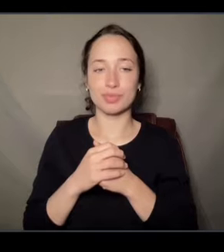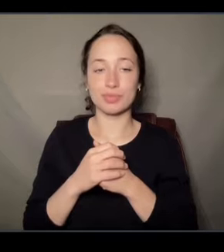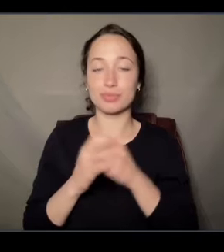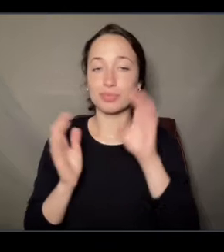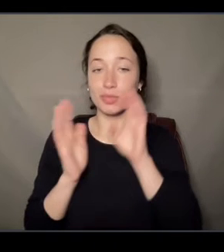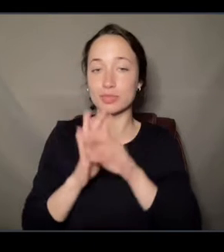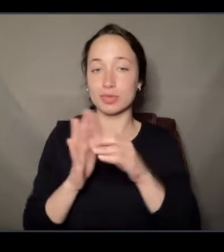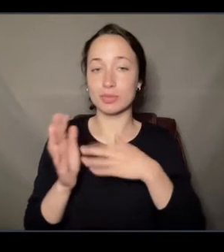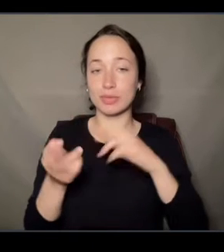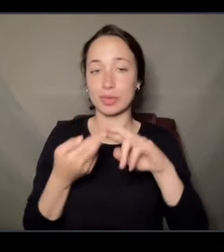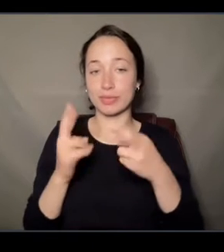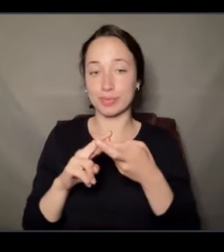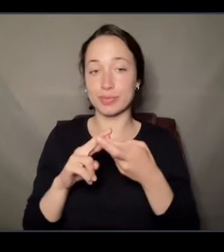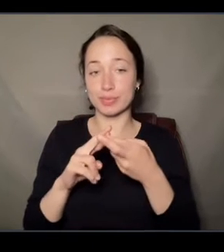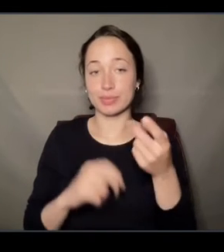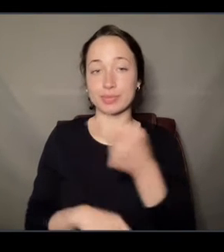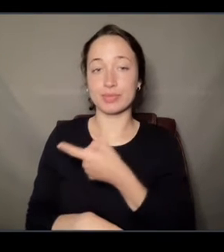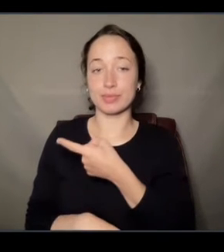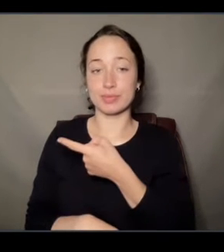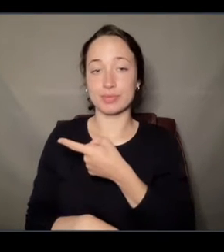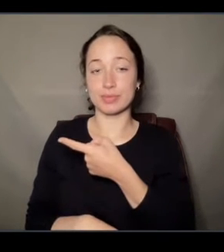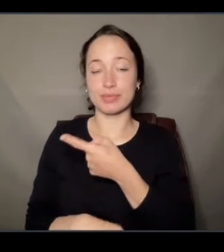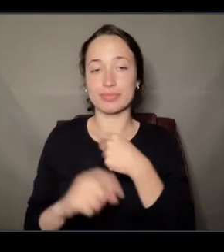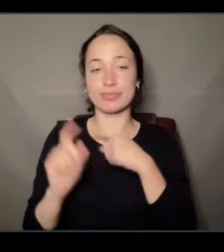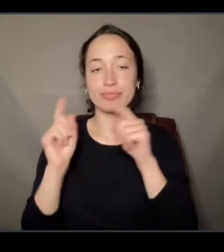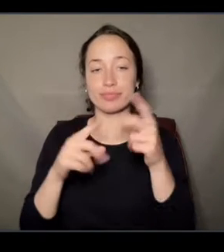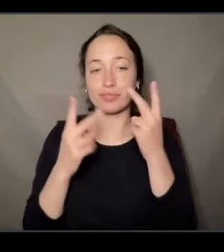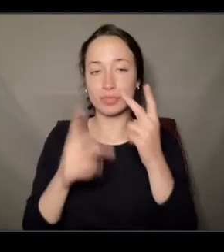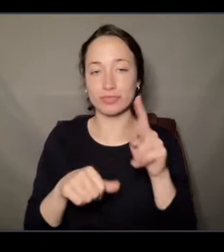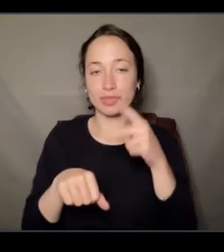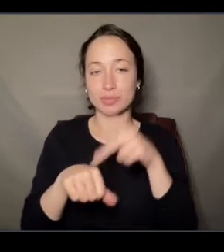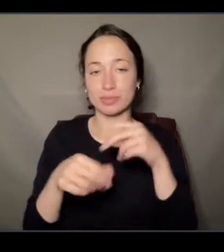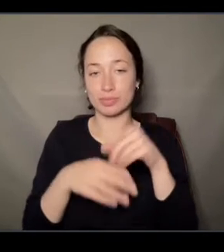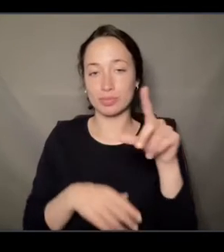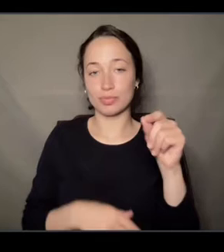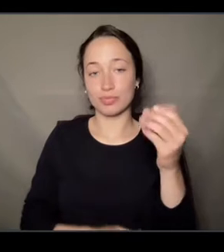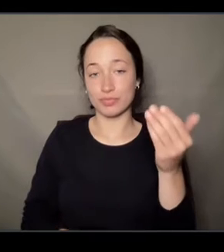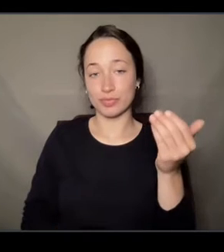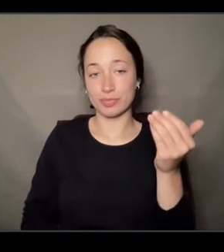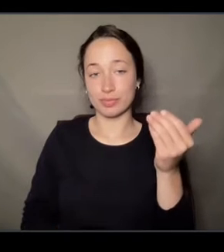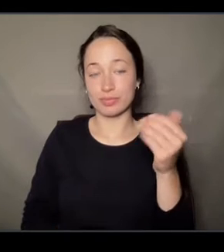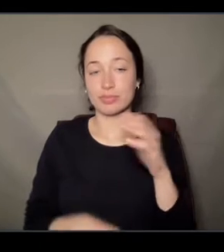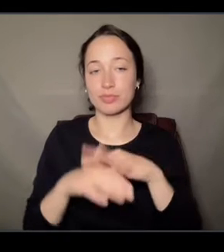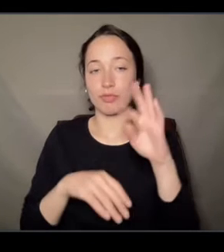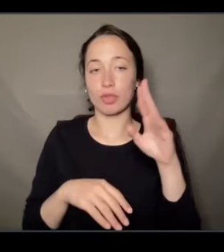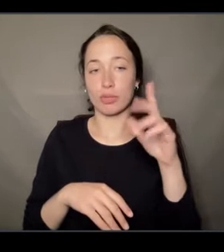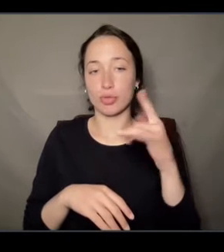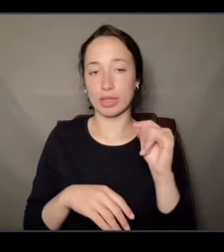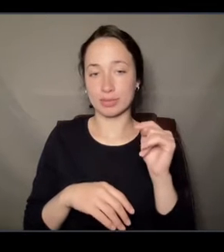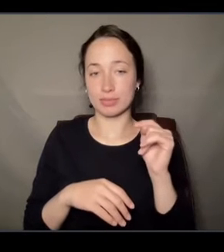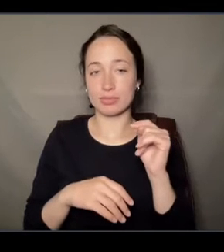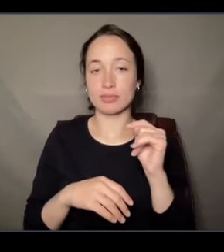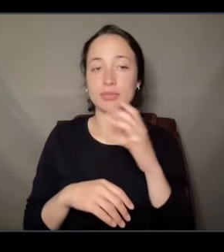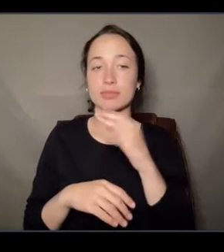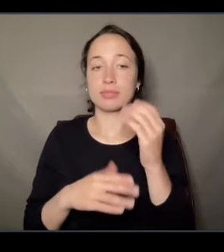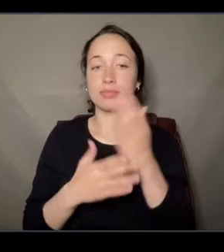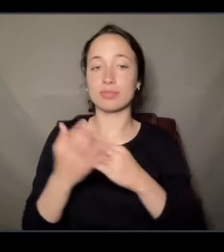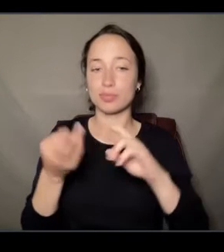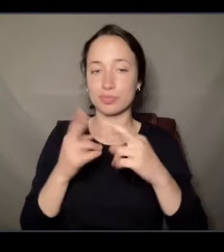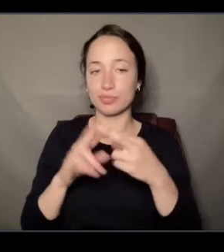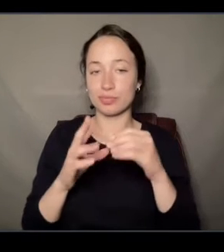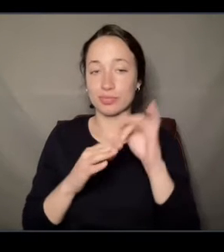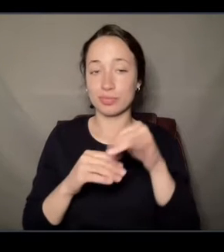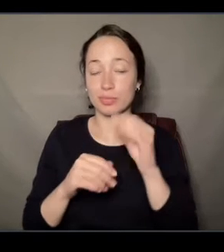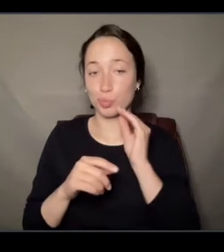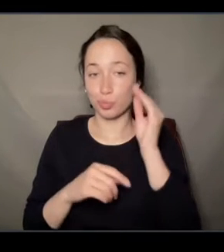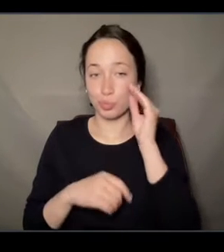And this is a picture of my relatives. I went to visit the Philippines in 2015 on a Fulbright, and these are some of the